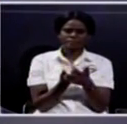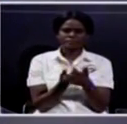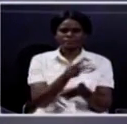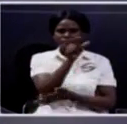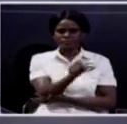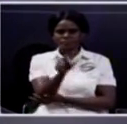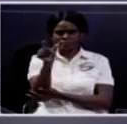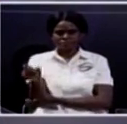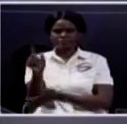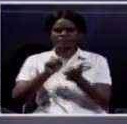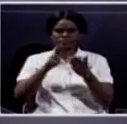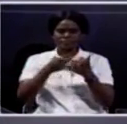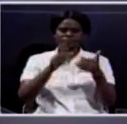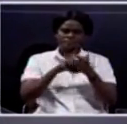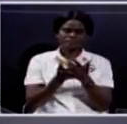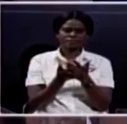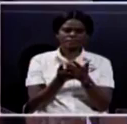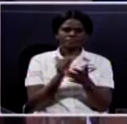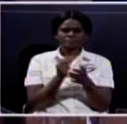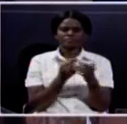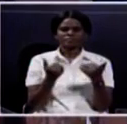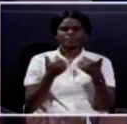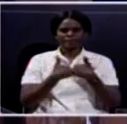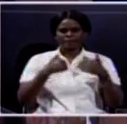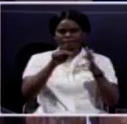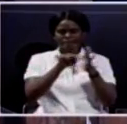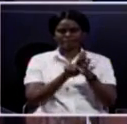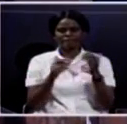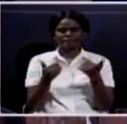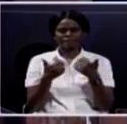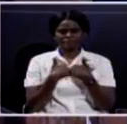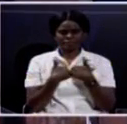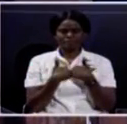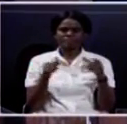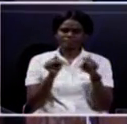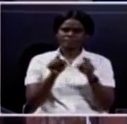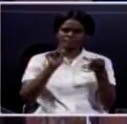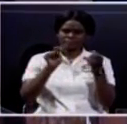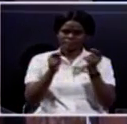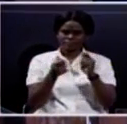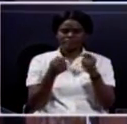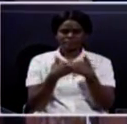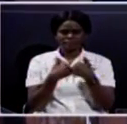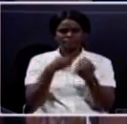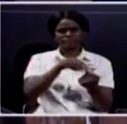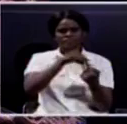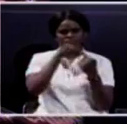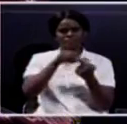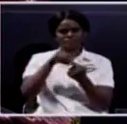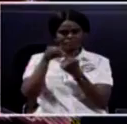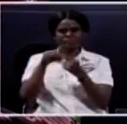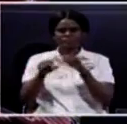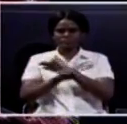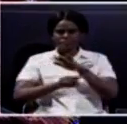individual education program? So now we have come up with a policy now, a reform. There will be specialization at primary